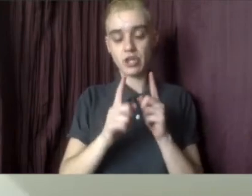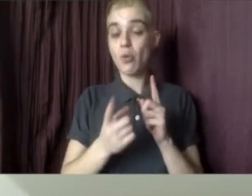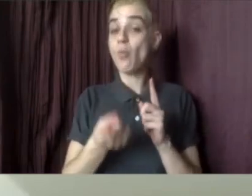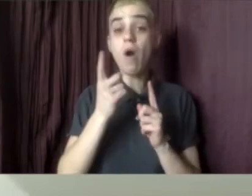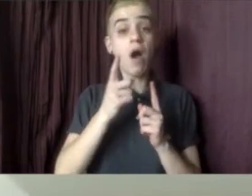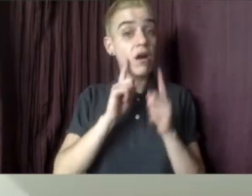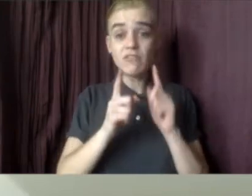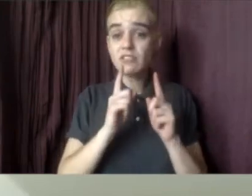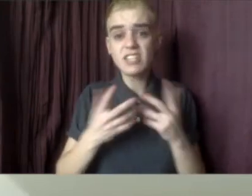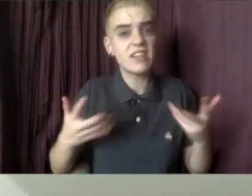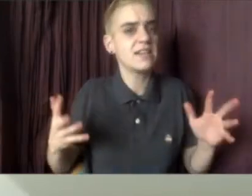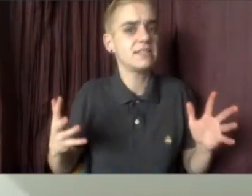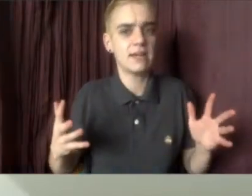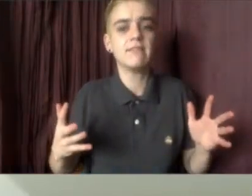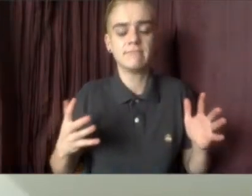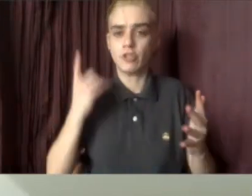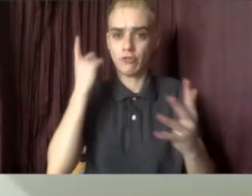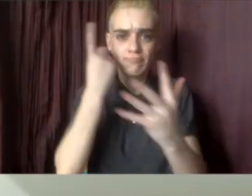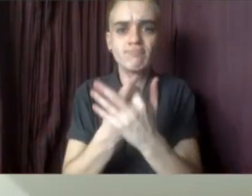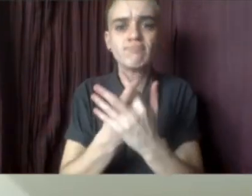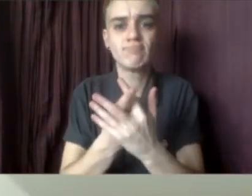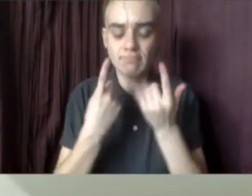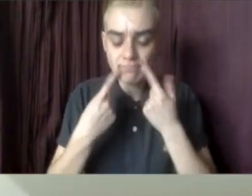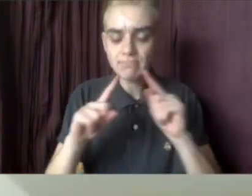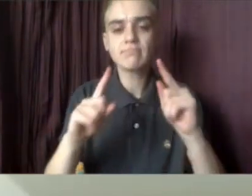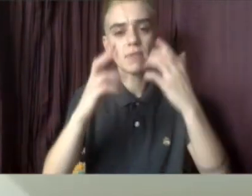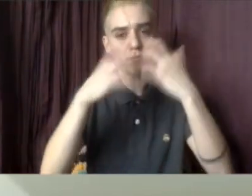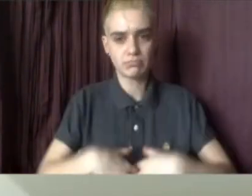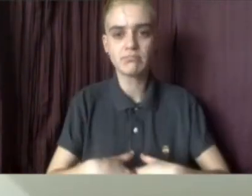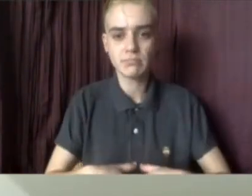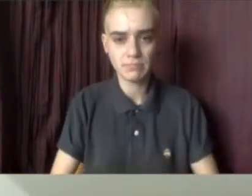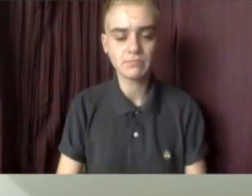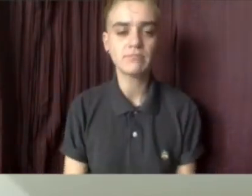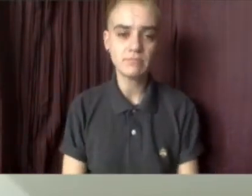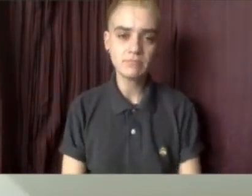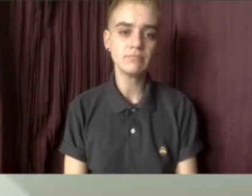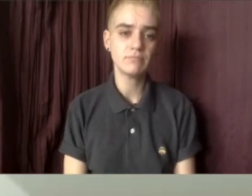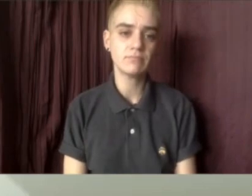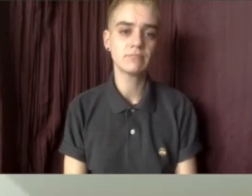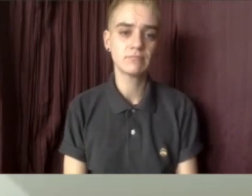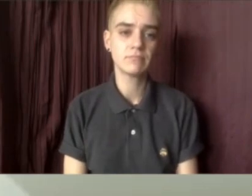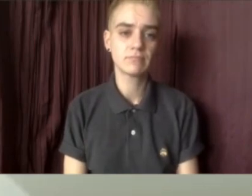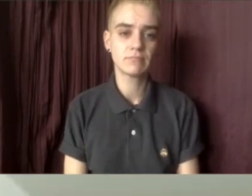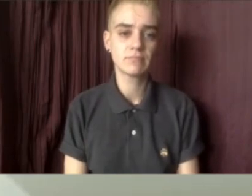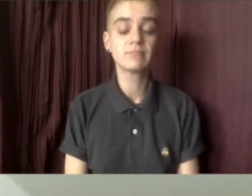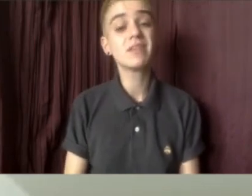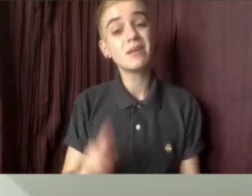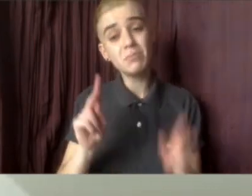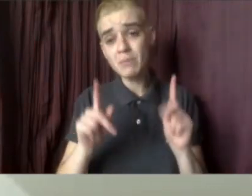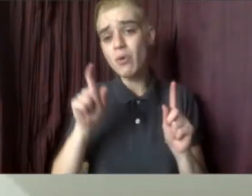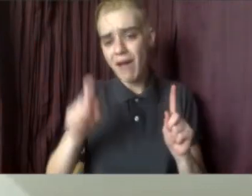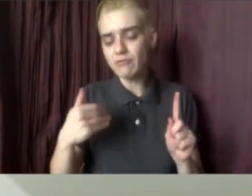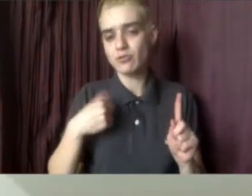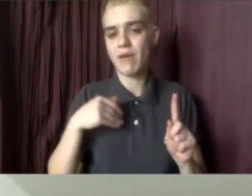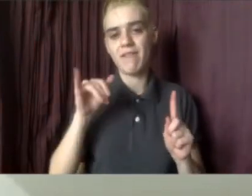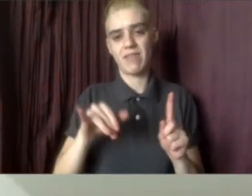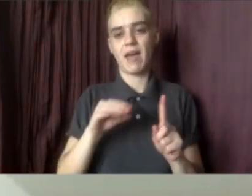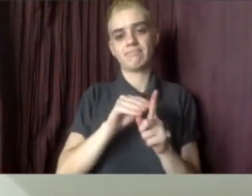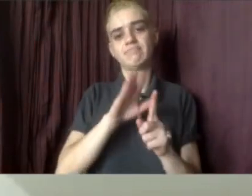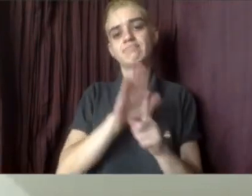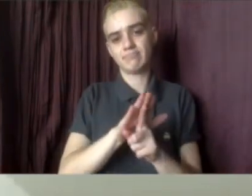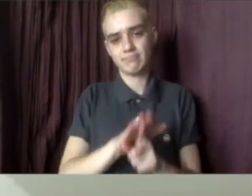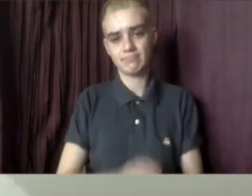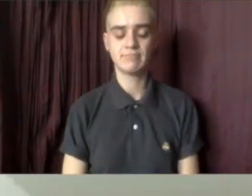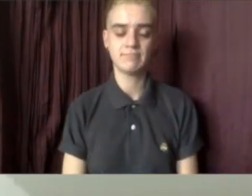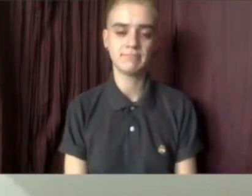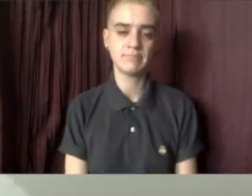y'all's time today and your insight into bringing faith groups into this. From the Episcopal Church's perspective, at